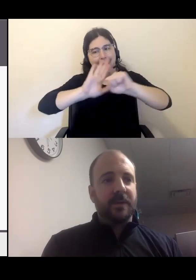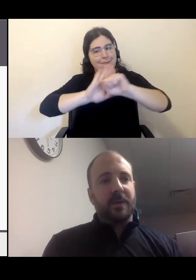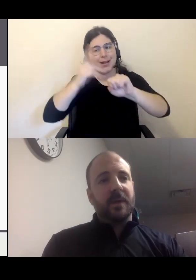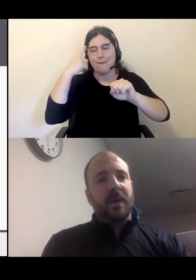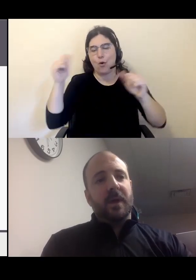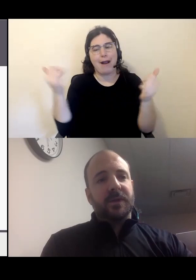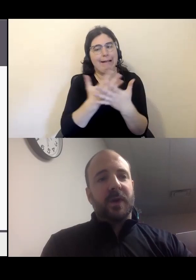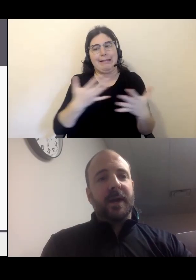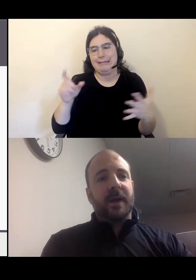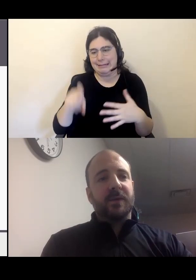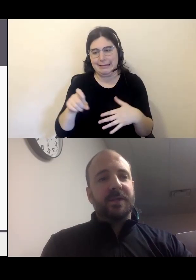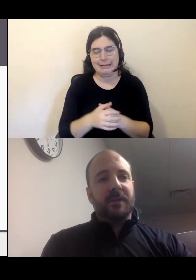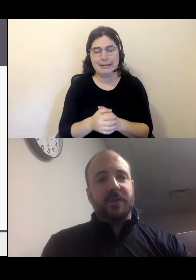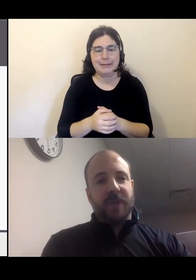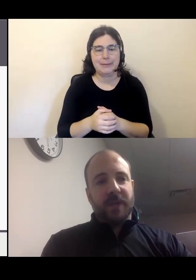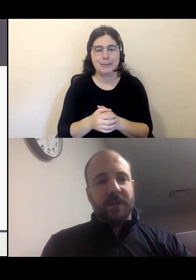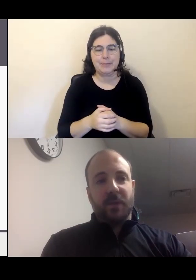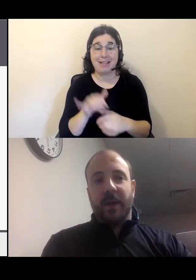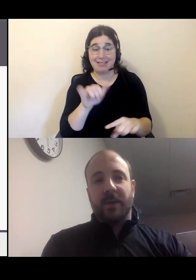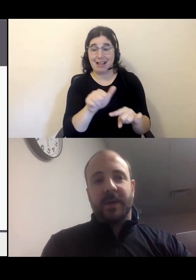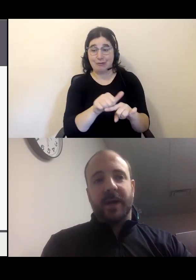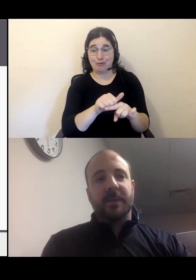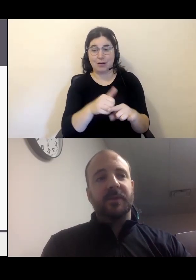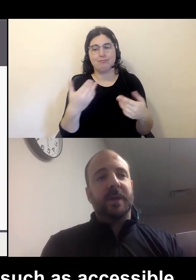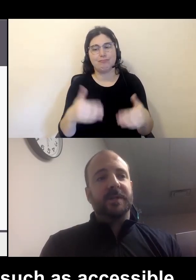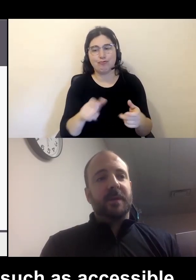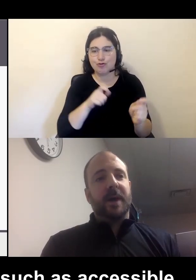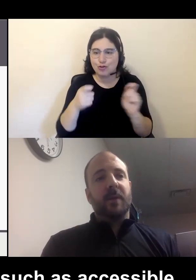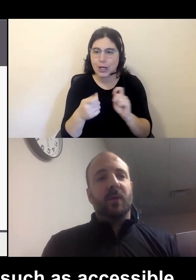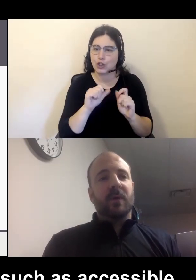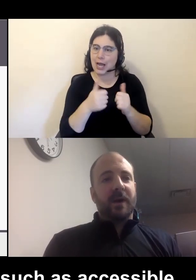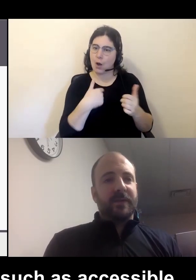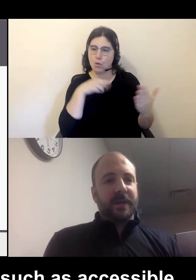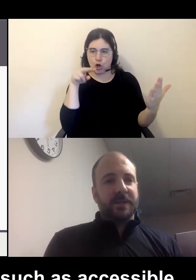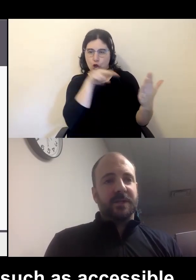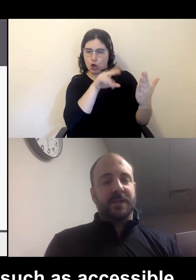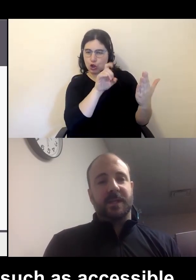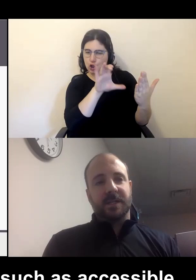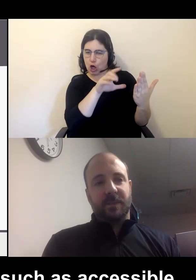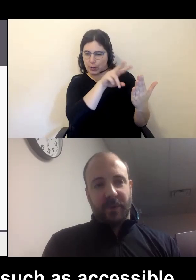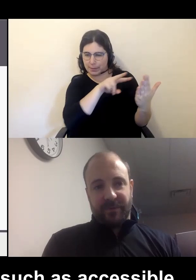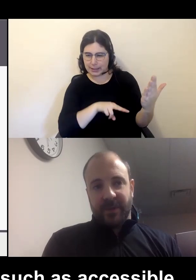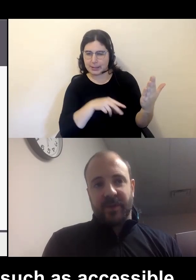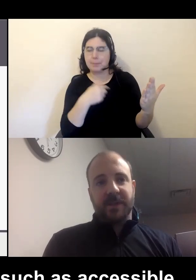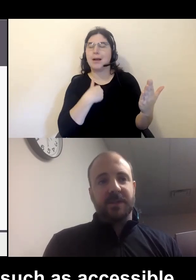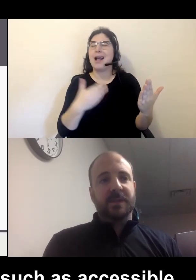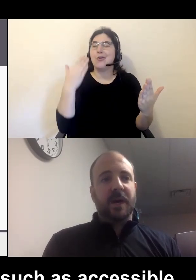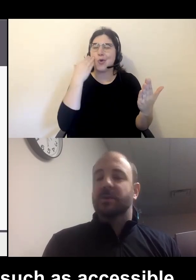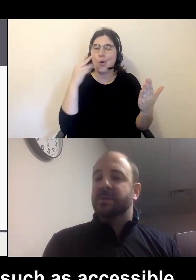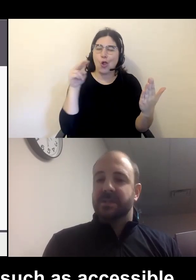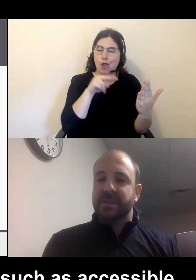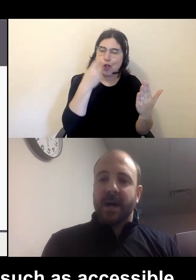it. The training I received changed the way I read documents because I am now more aware of things such as accessible font